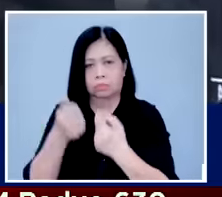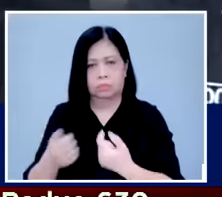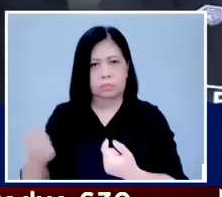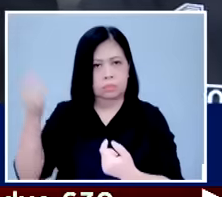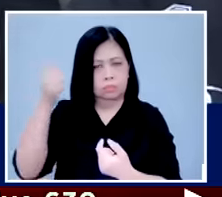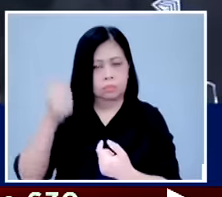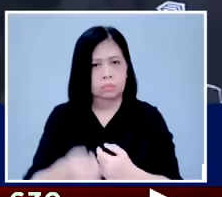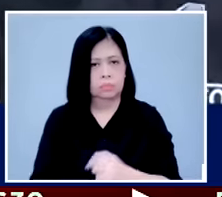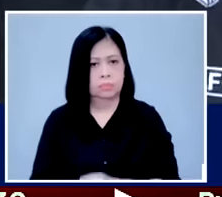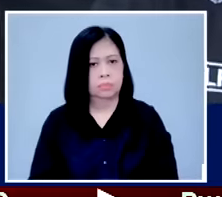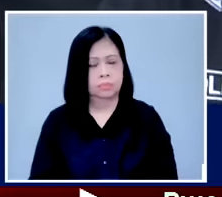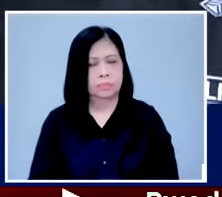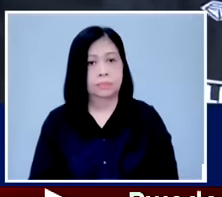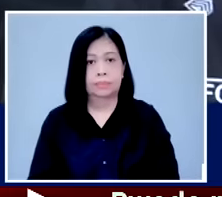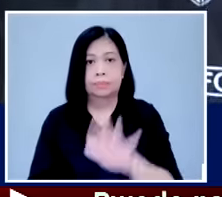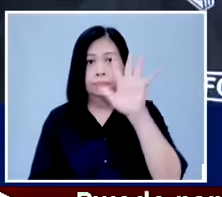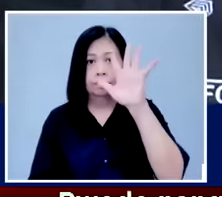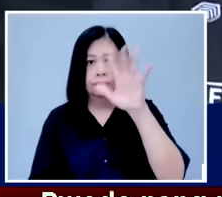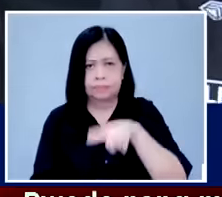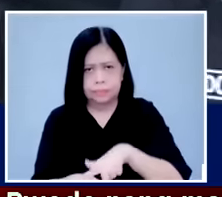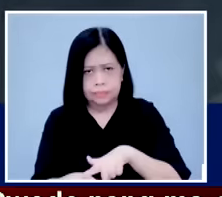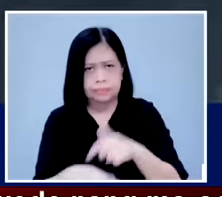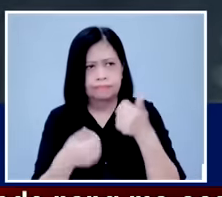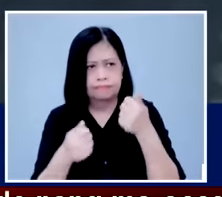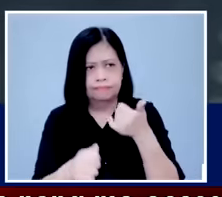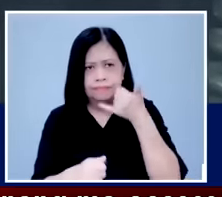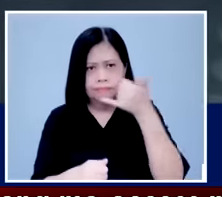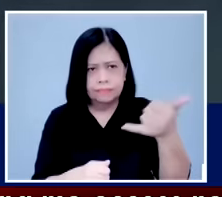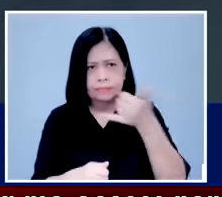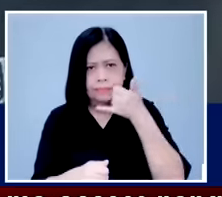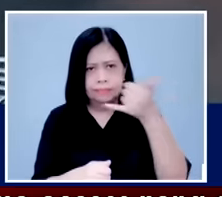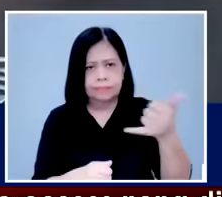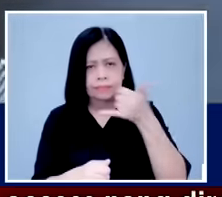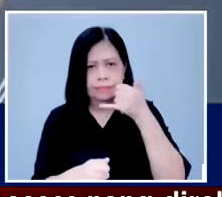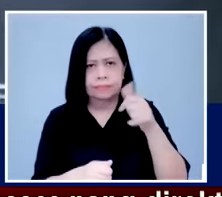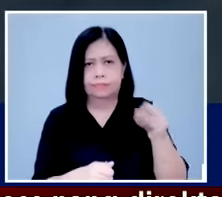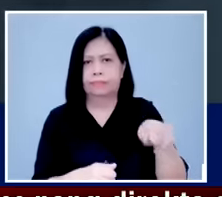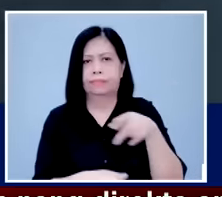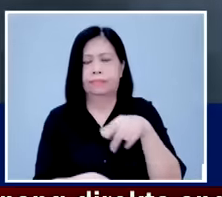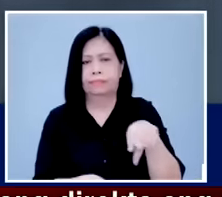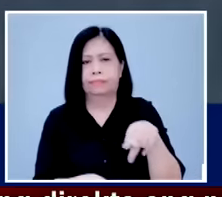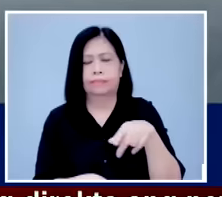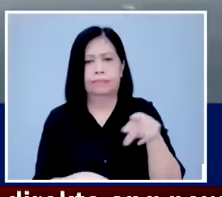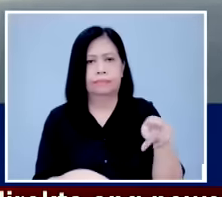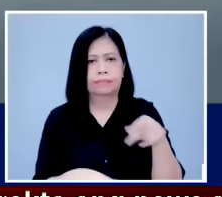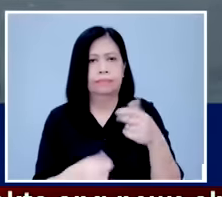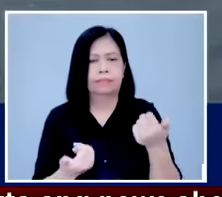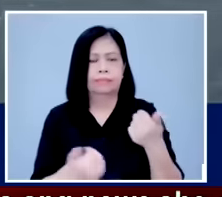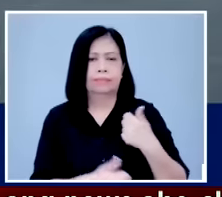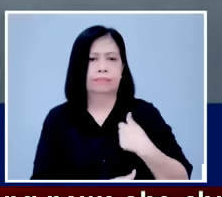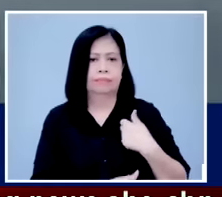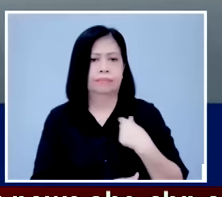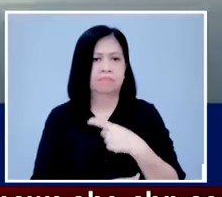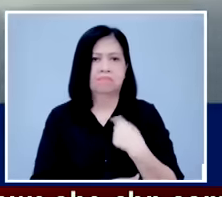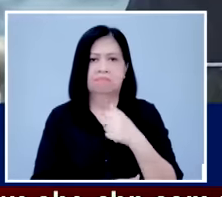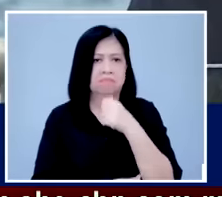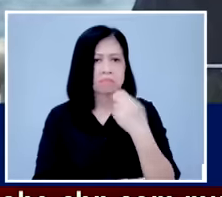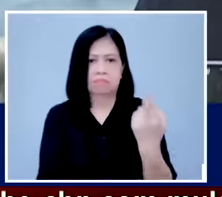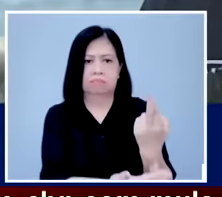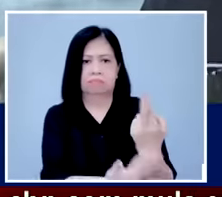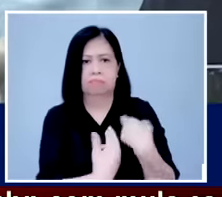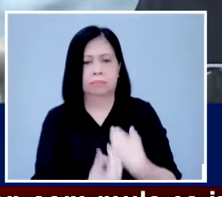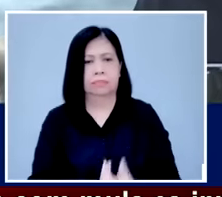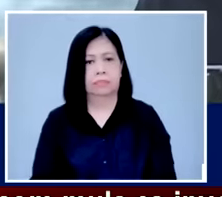Over. Limang beses na sinubukang kausapin ng Philippine Navy ang People's Liberation Army Navy, pero hindi sila sumagot.